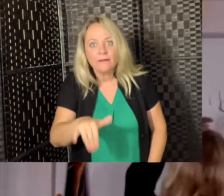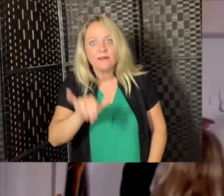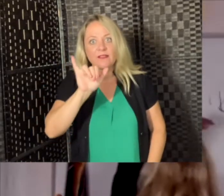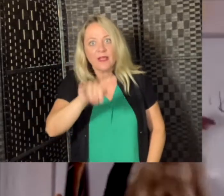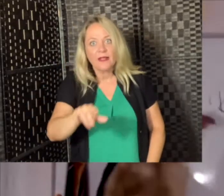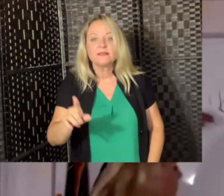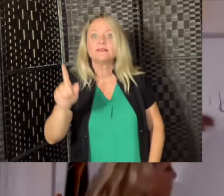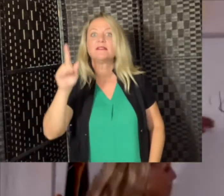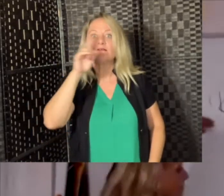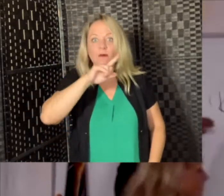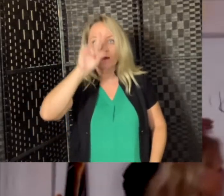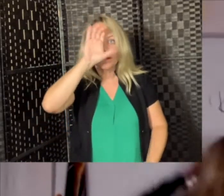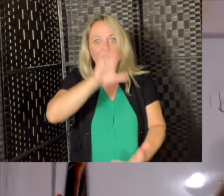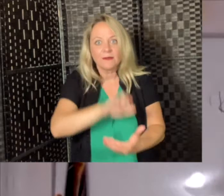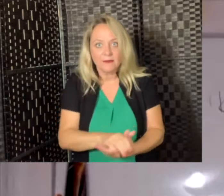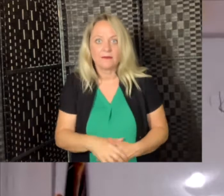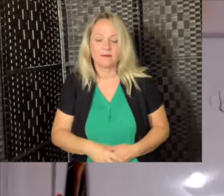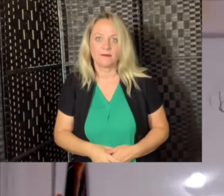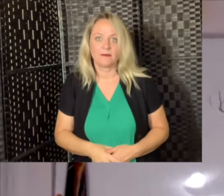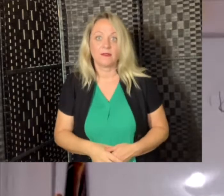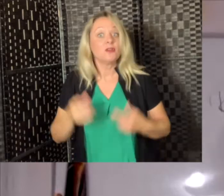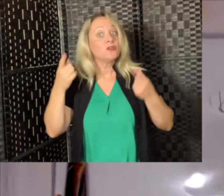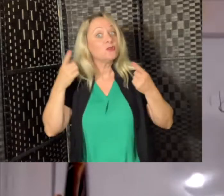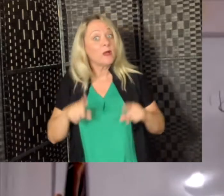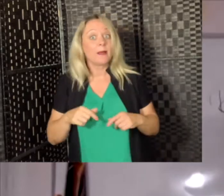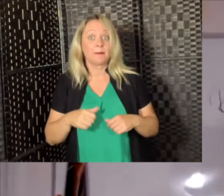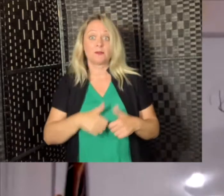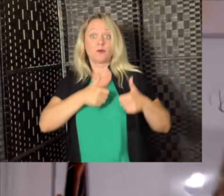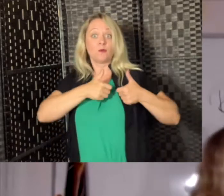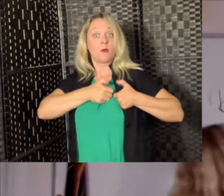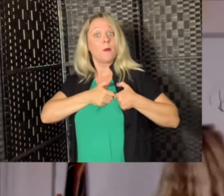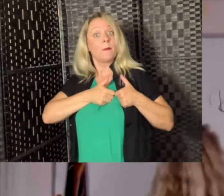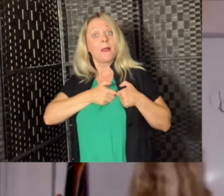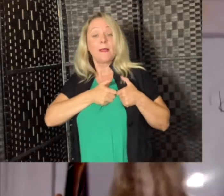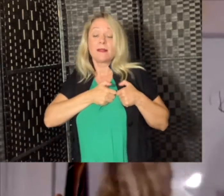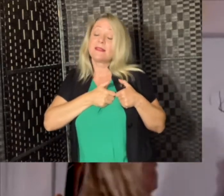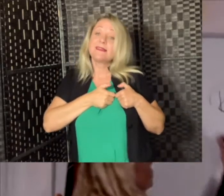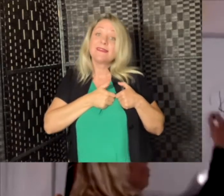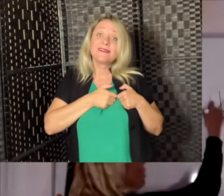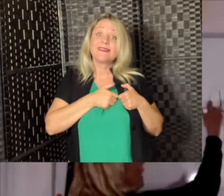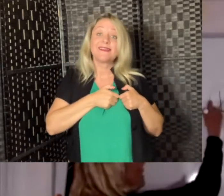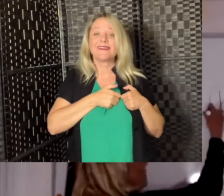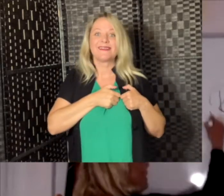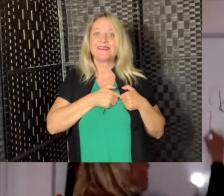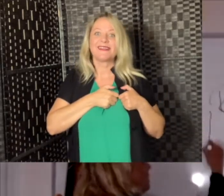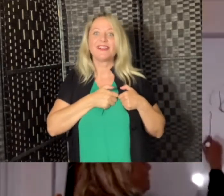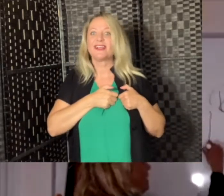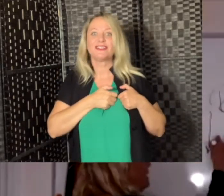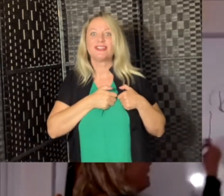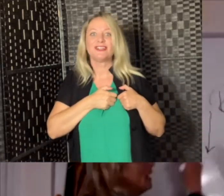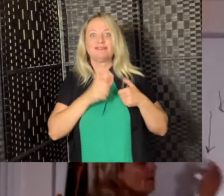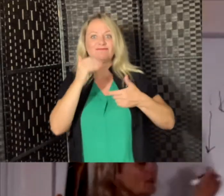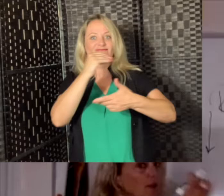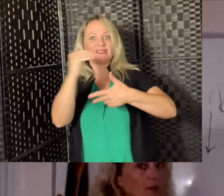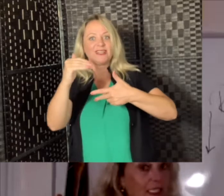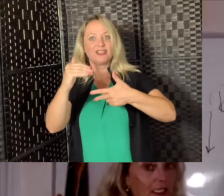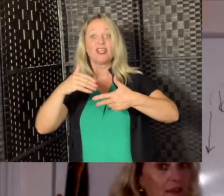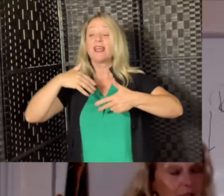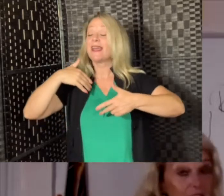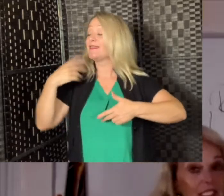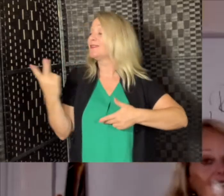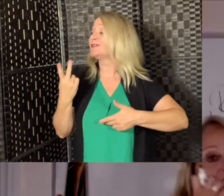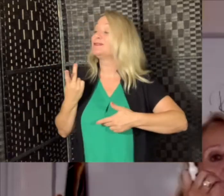going along. Let me get my black marker here. We're going along and there is